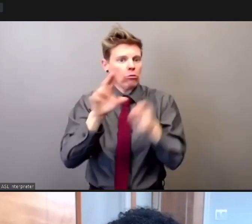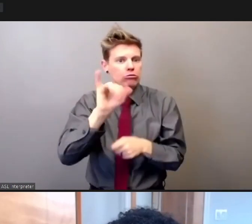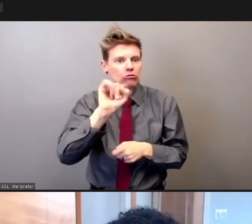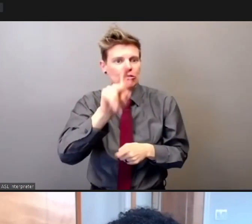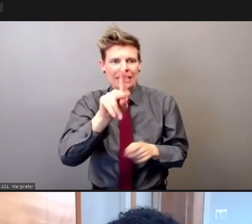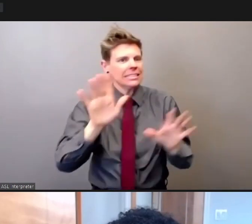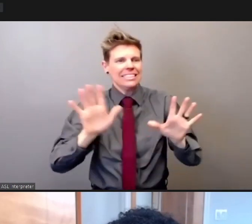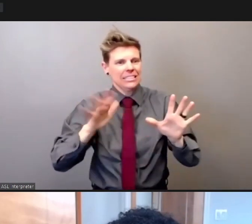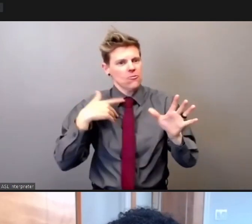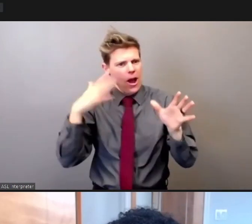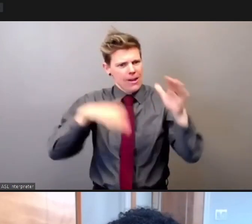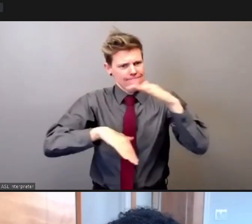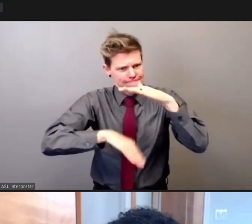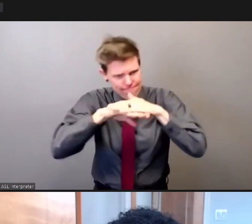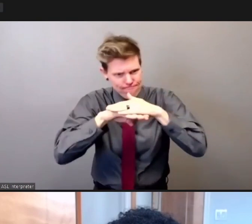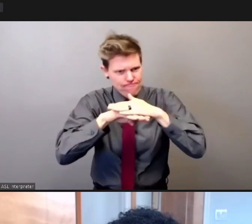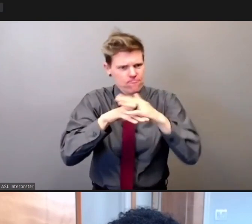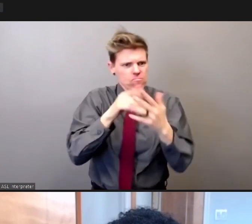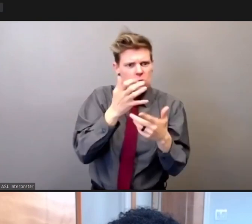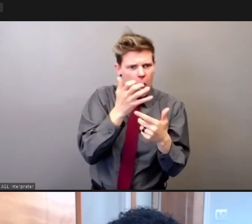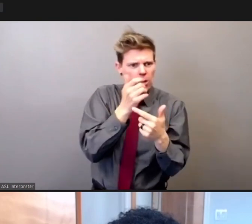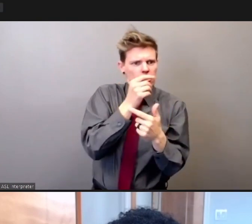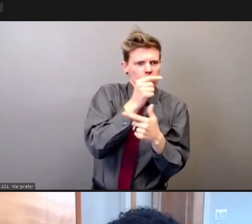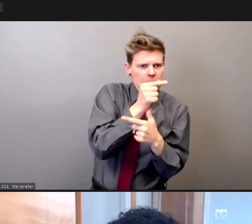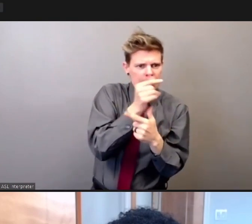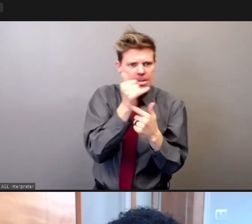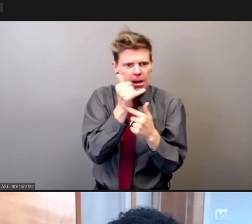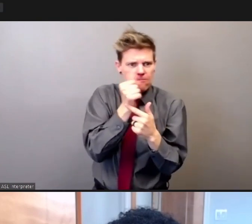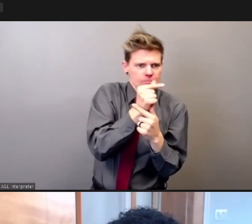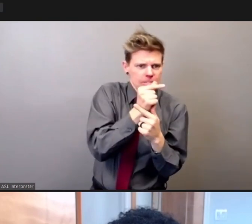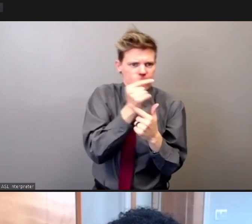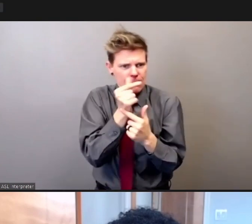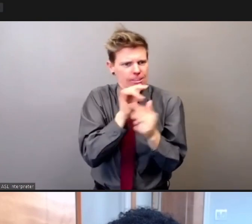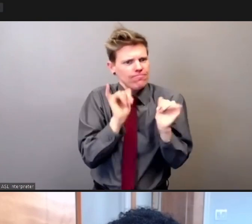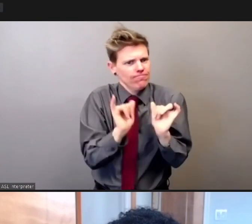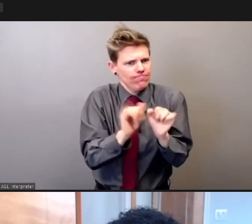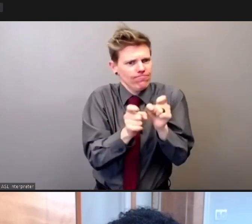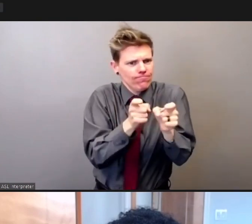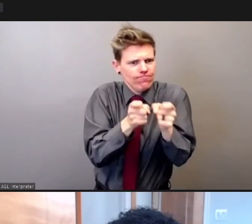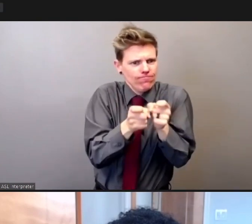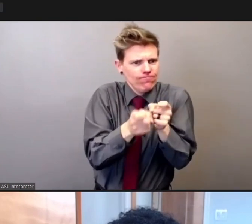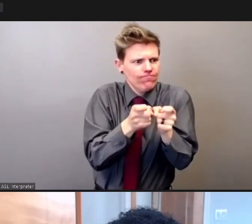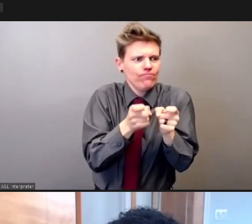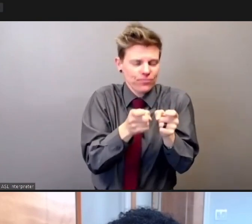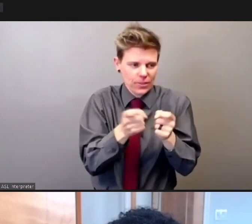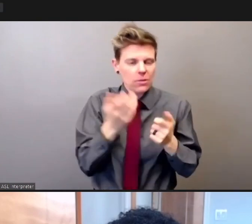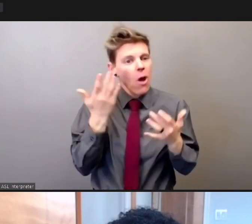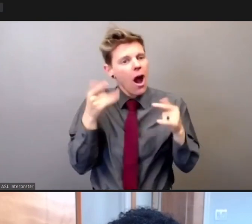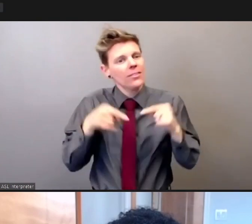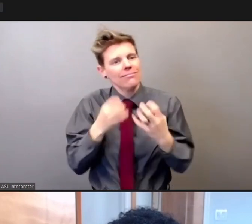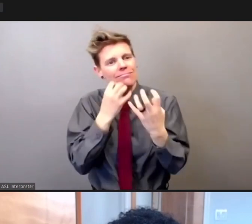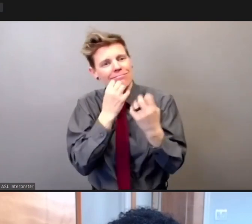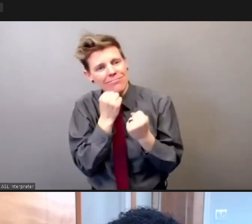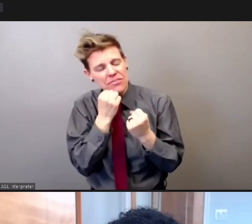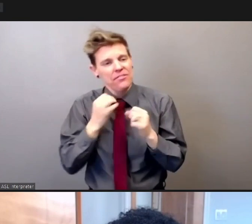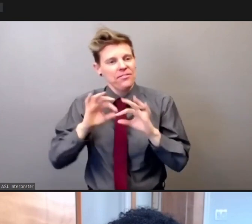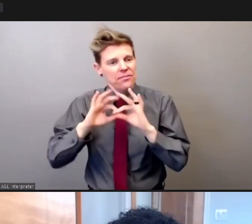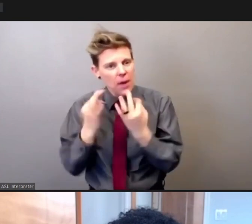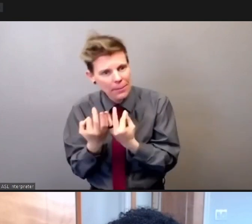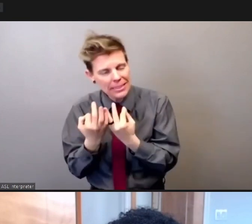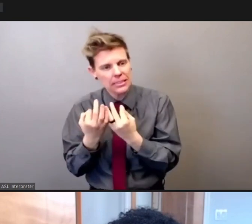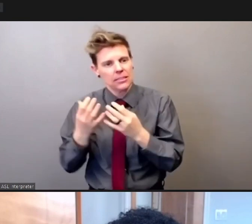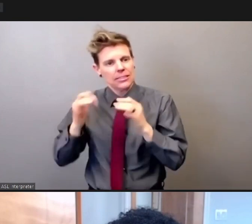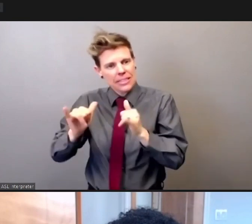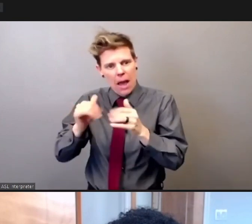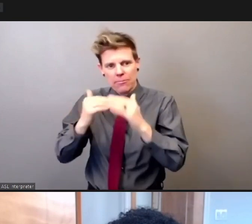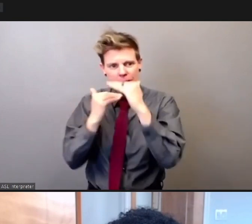we got the message out about these family gatherings. So I gotta believe that New Mexicans are doing better